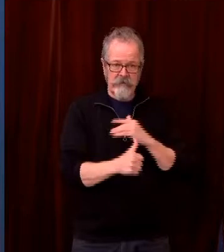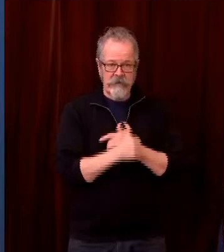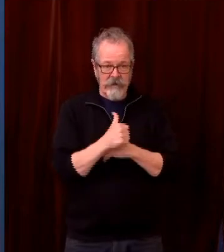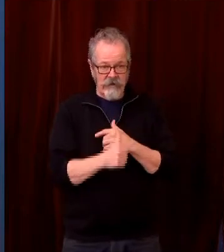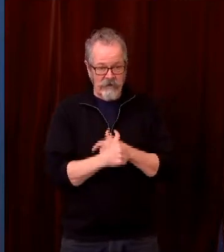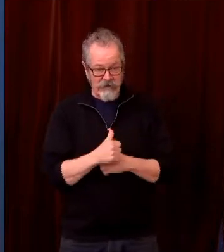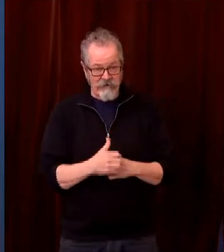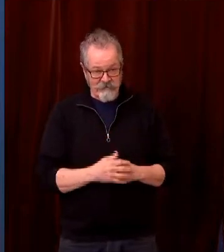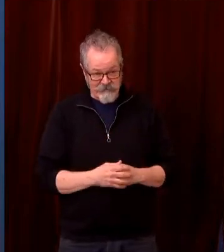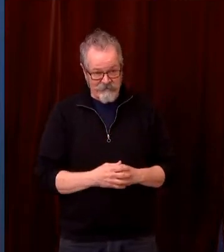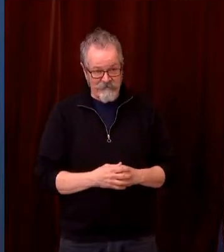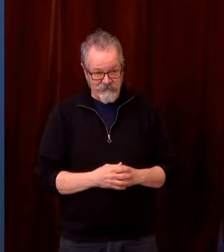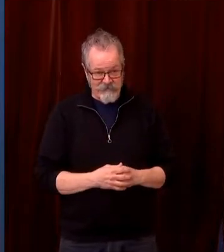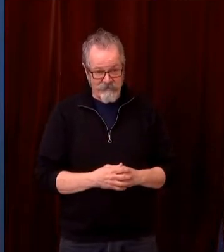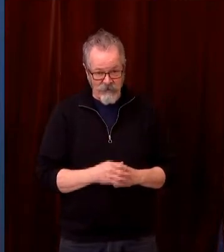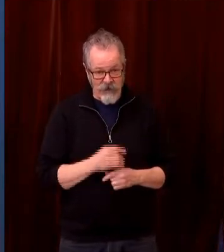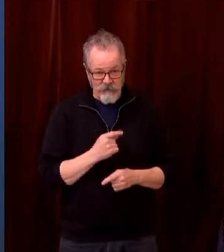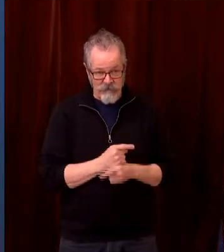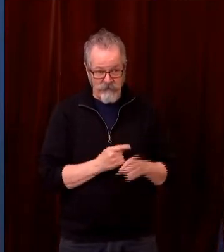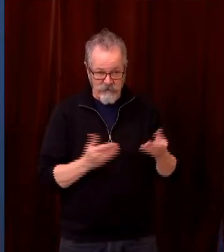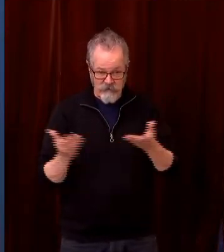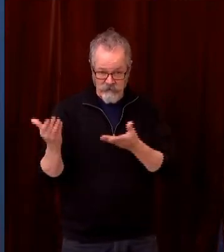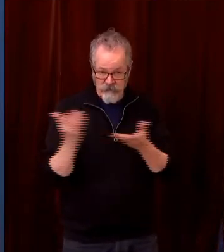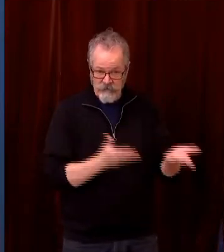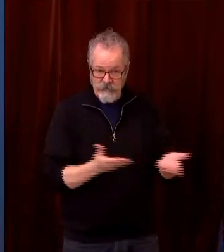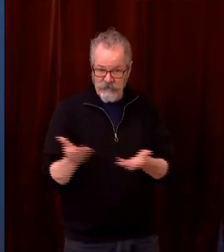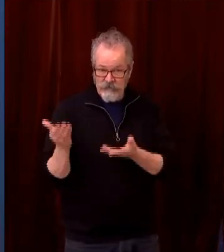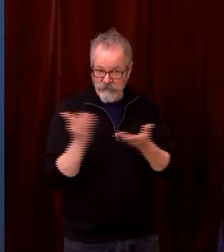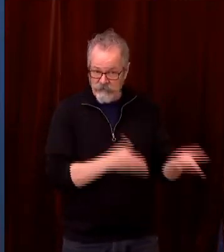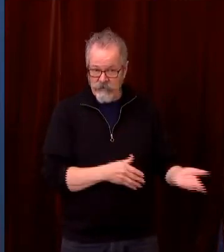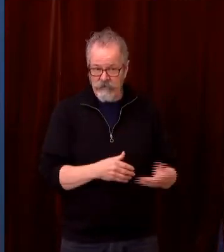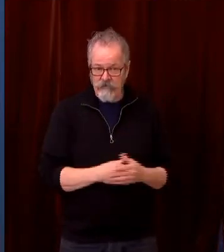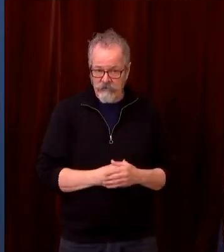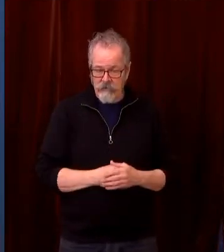have the foreknowledge, because we saw what happened to Great Britain,